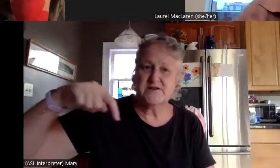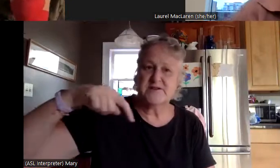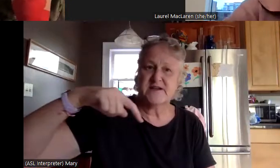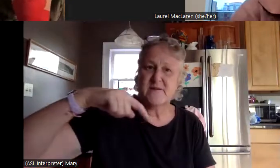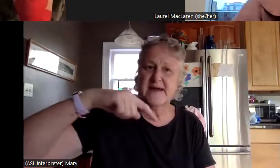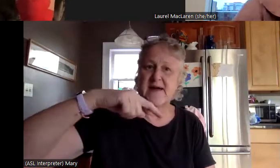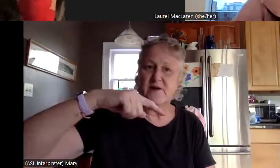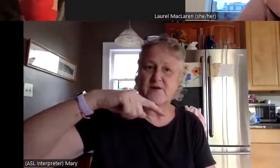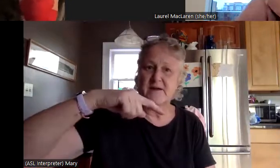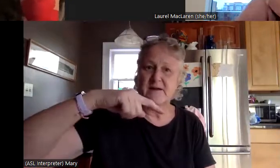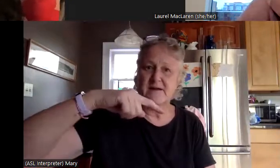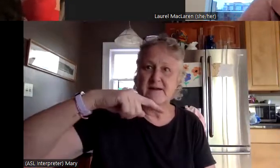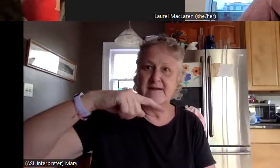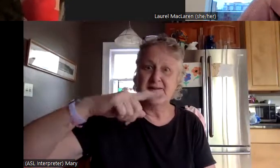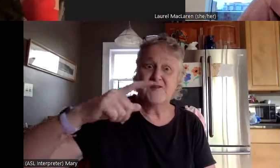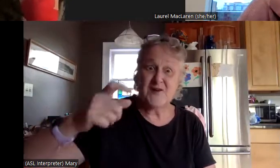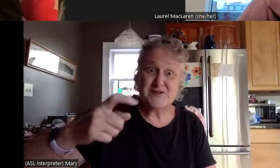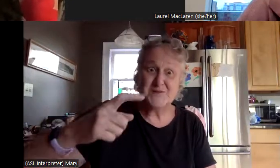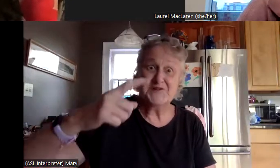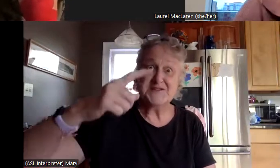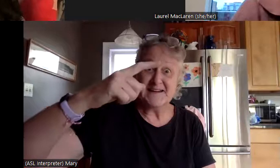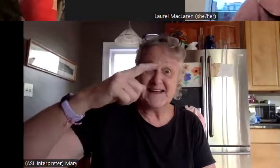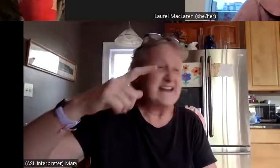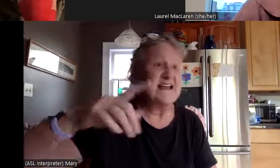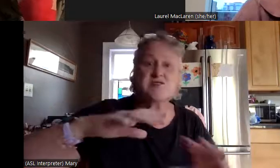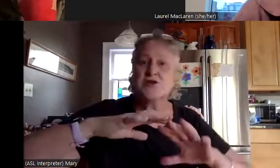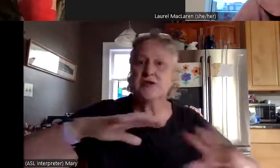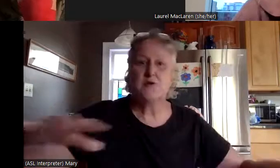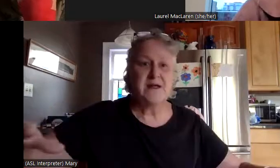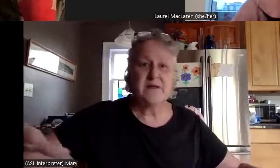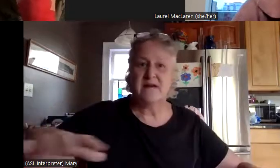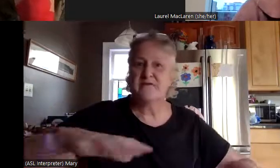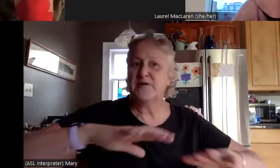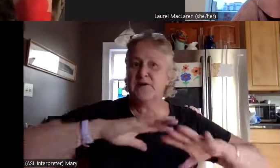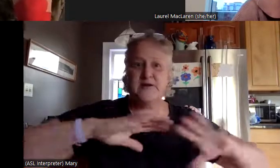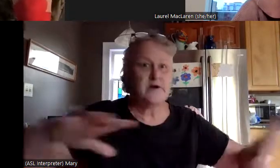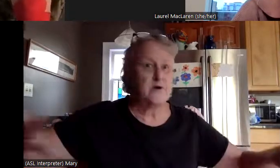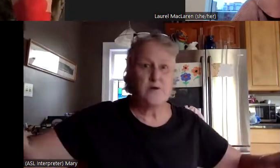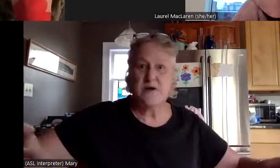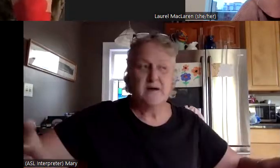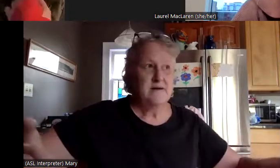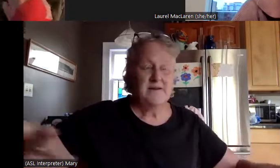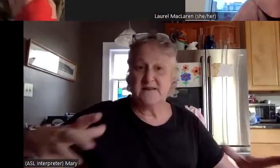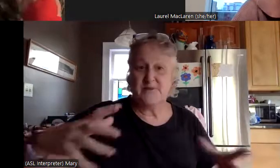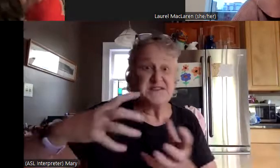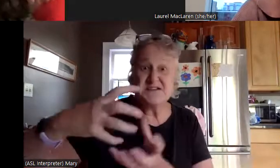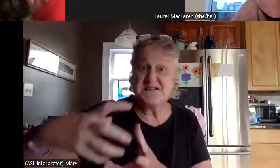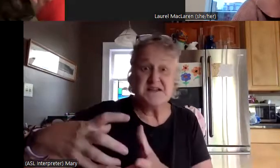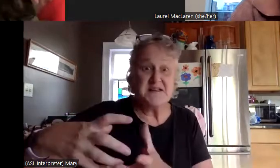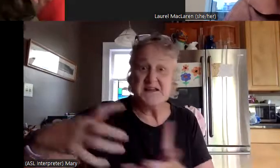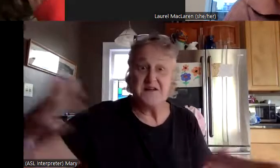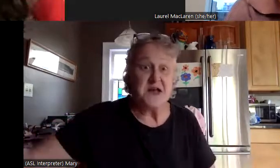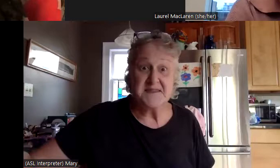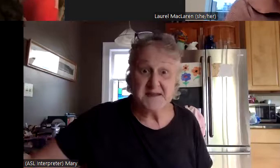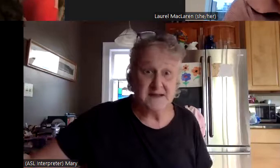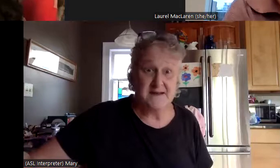first one starts coming out, starts emerging, and he has no amniotic fluid, no, like the my God. placenta's